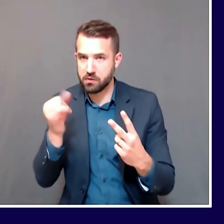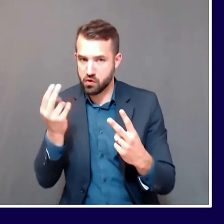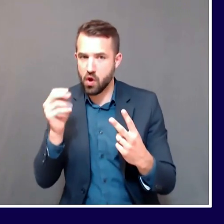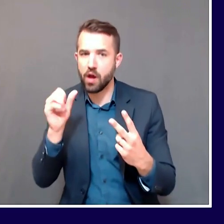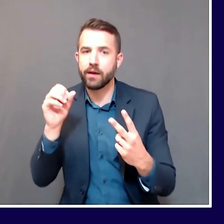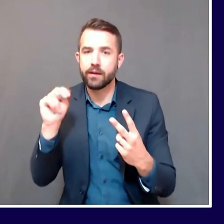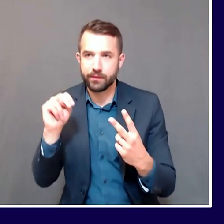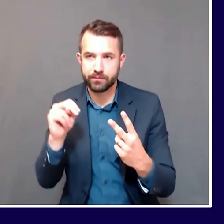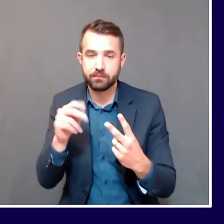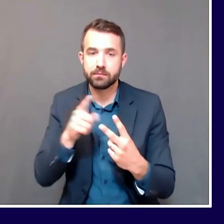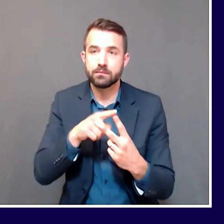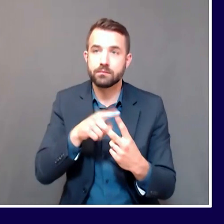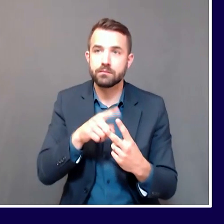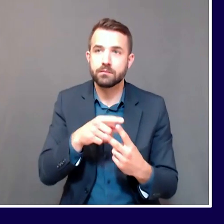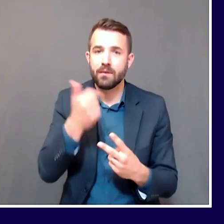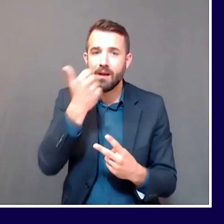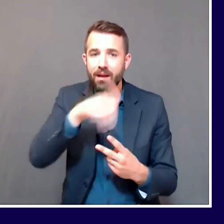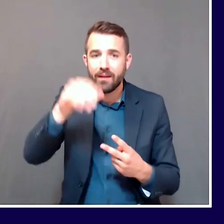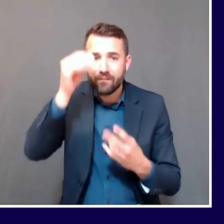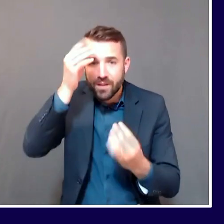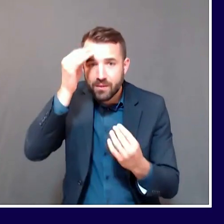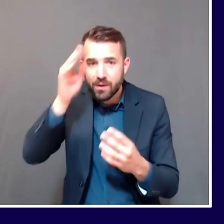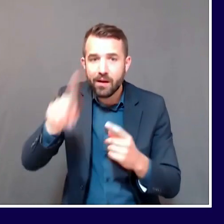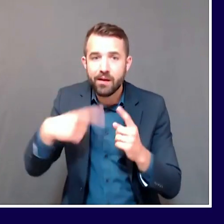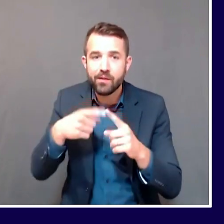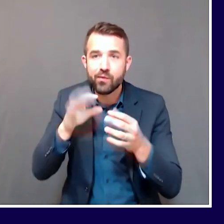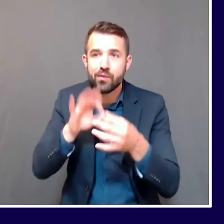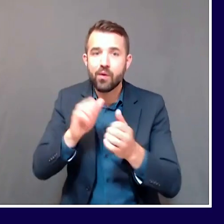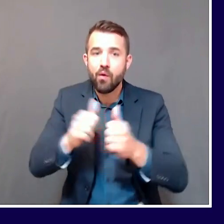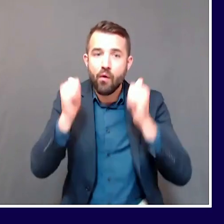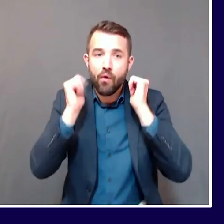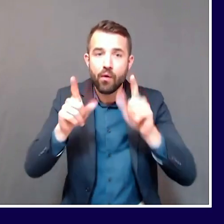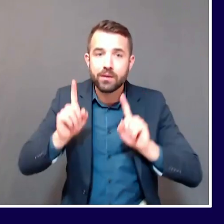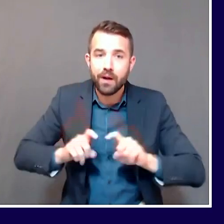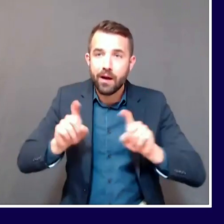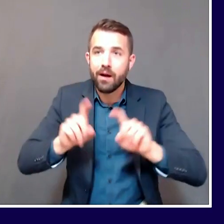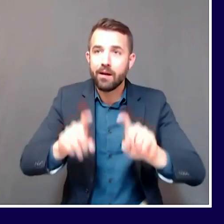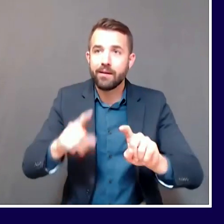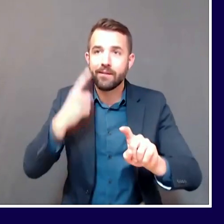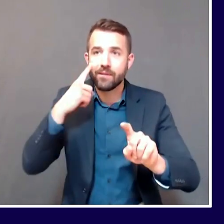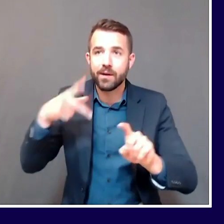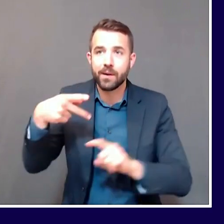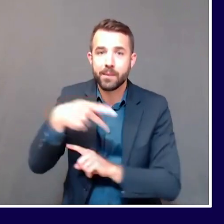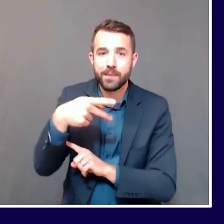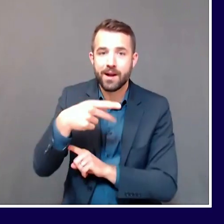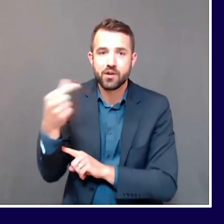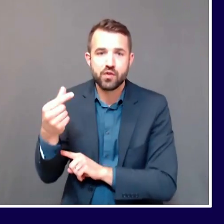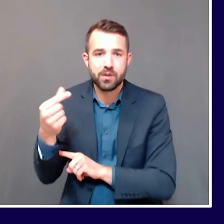have an update on the universal testing that was being done at the Tambrands plant in Auburn?